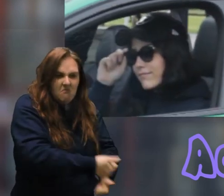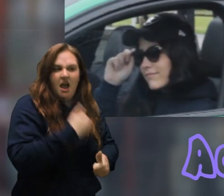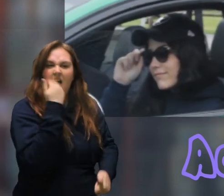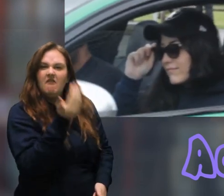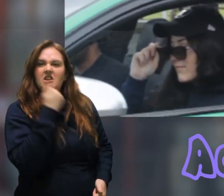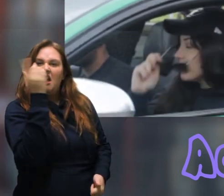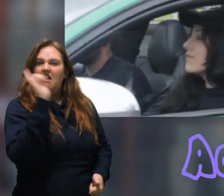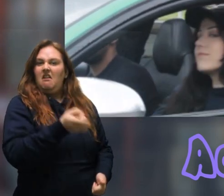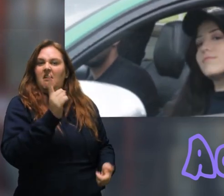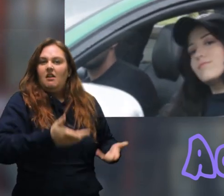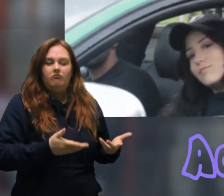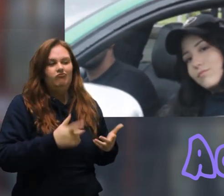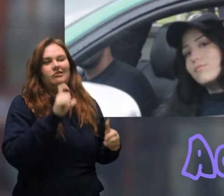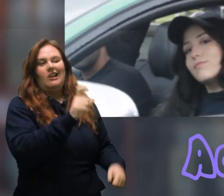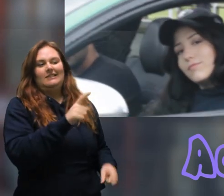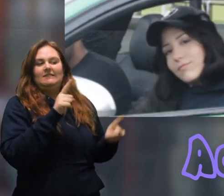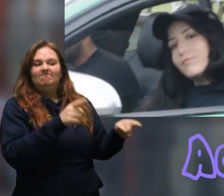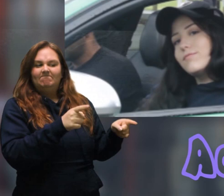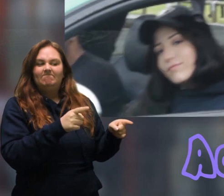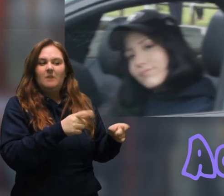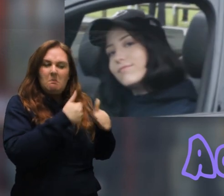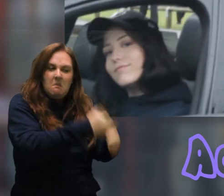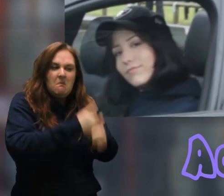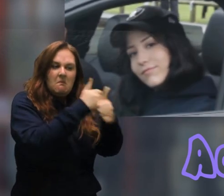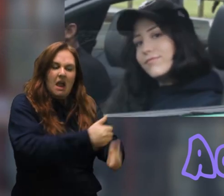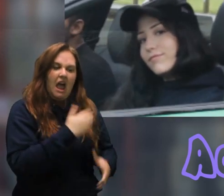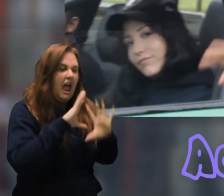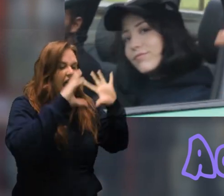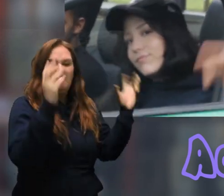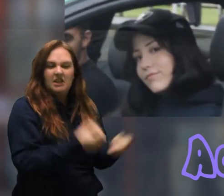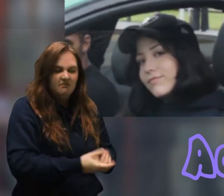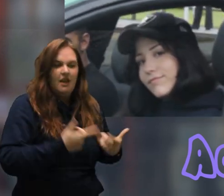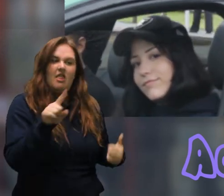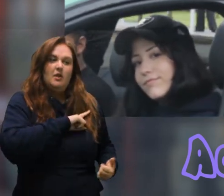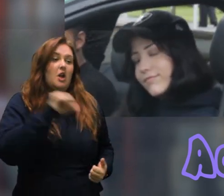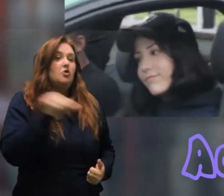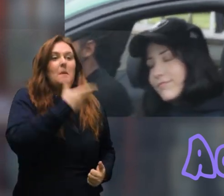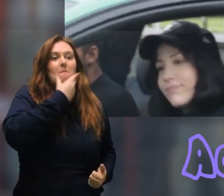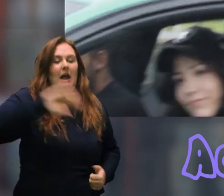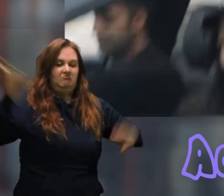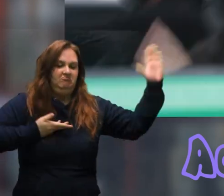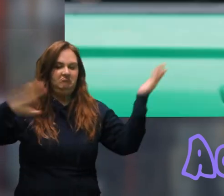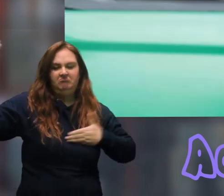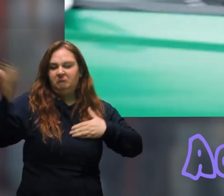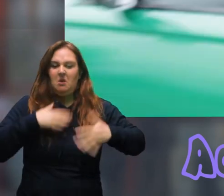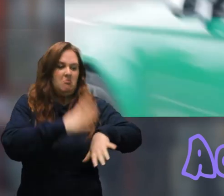there. Plus shout out Chelsea, cause for them you did everything. That's why you deserve a man that'll buy you